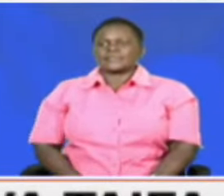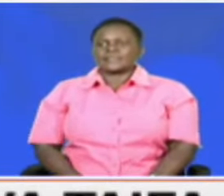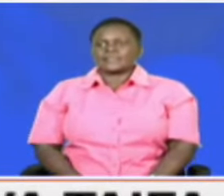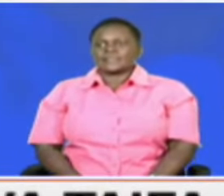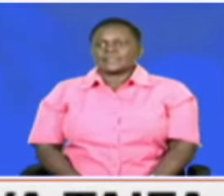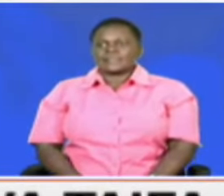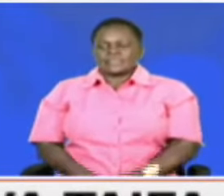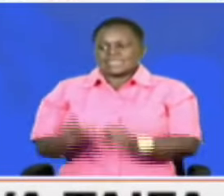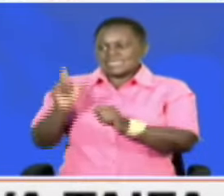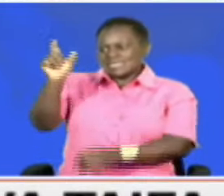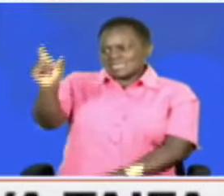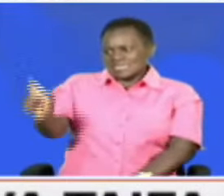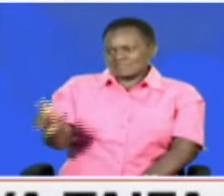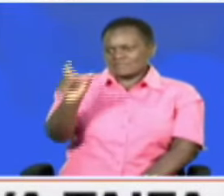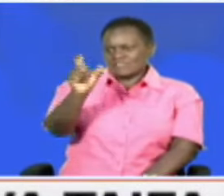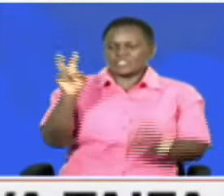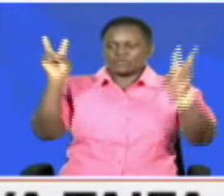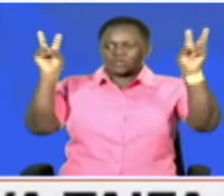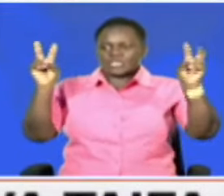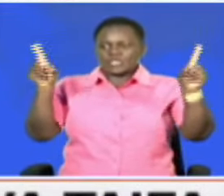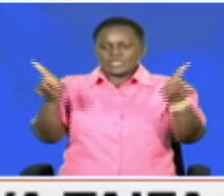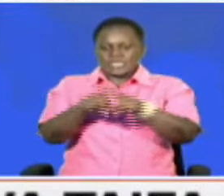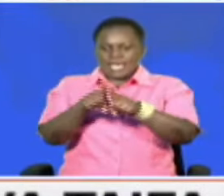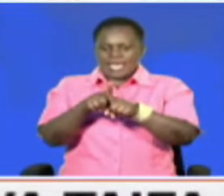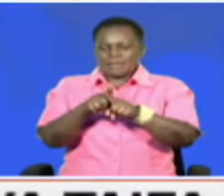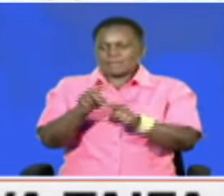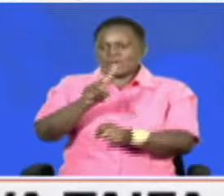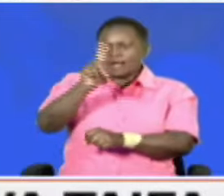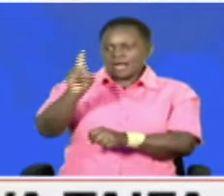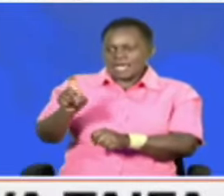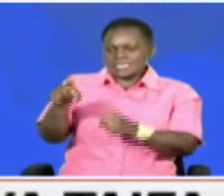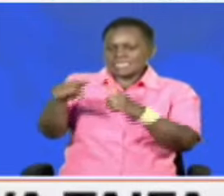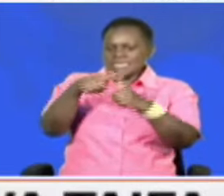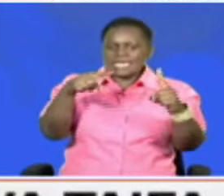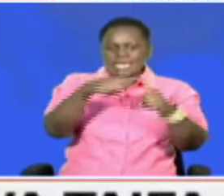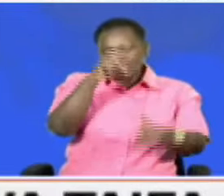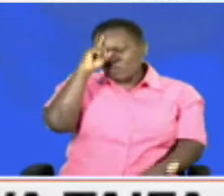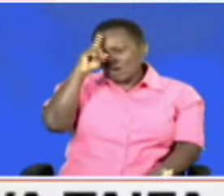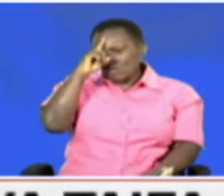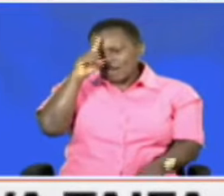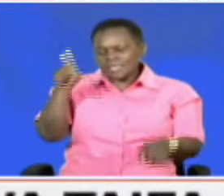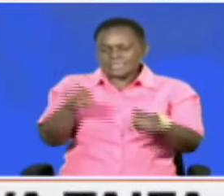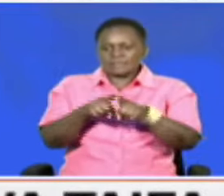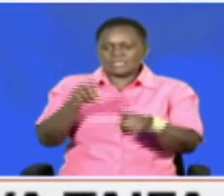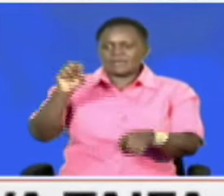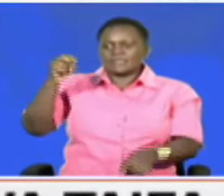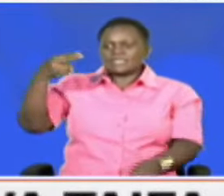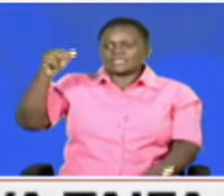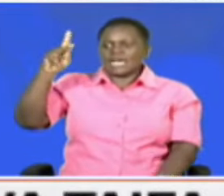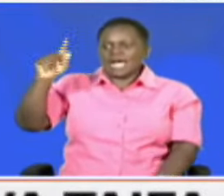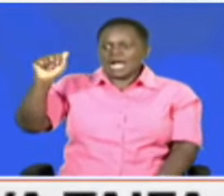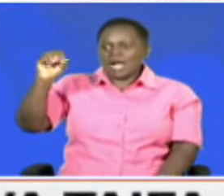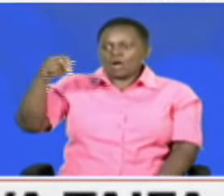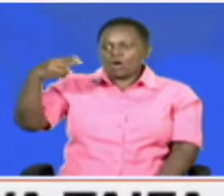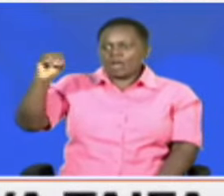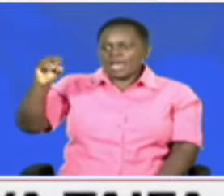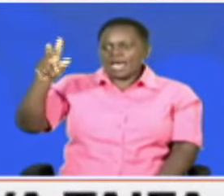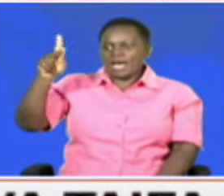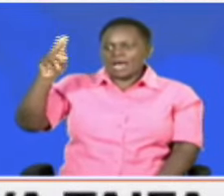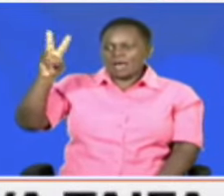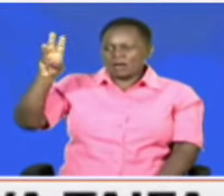is individual. Kindiki pia alikabiliwa na swala la mauaji ya kiholela, ikiwemo Shakahola na Kware hapa jijini